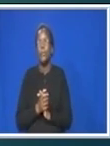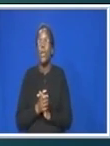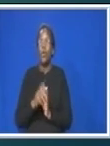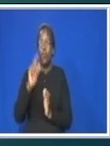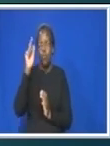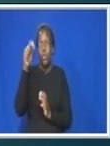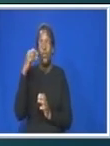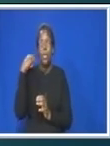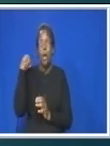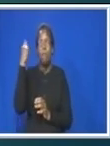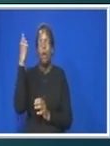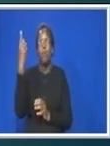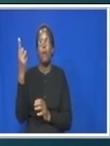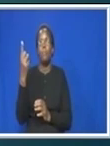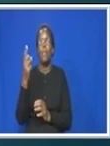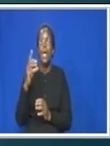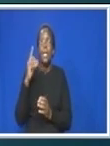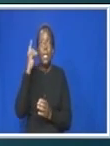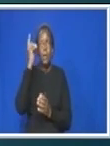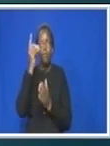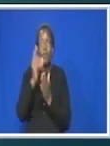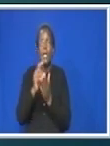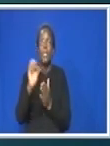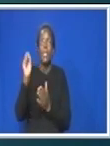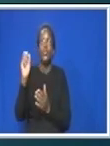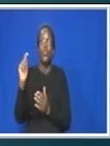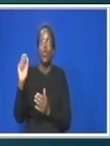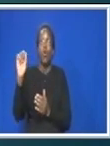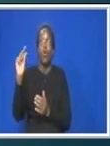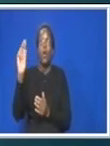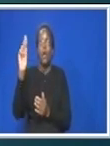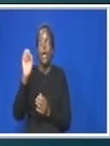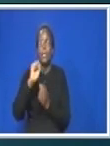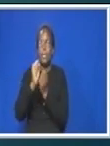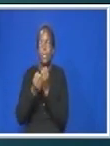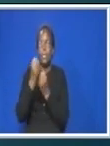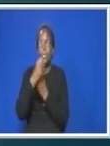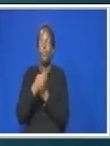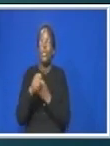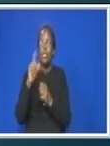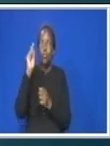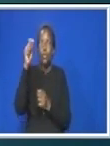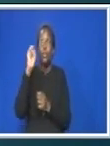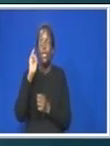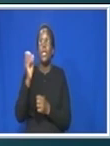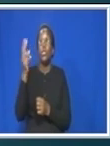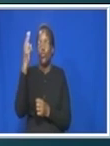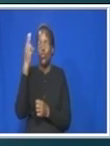Question number 1. Define the solar system. The question is allocated 2